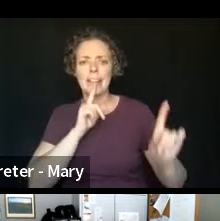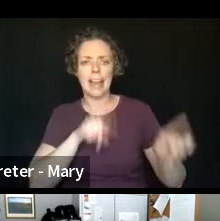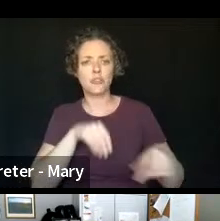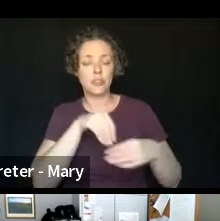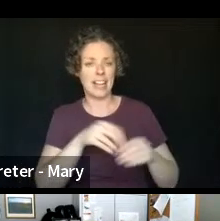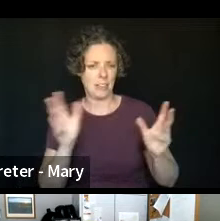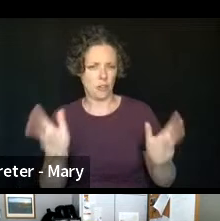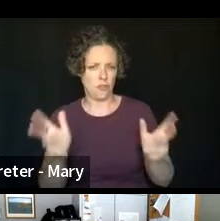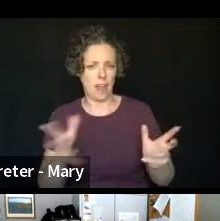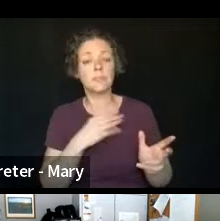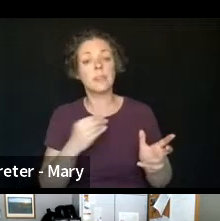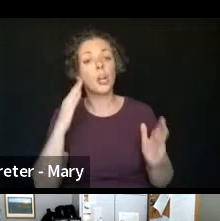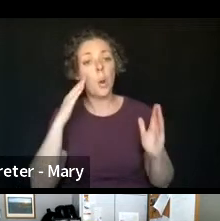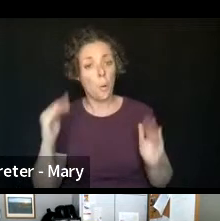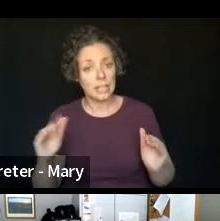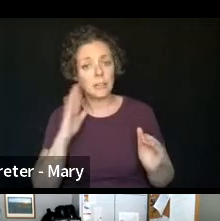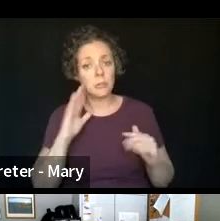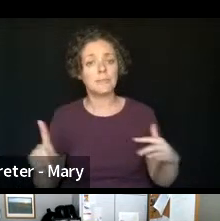panel discussion.